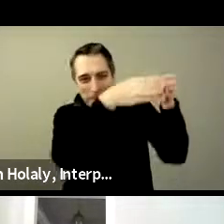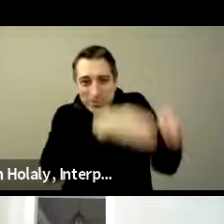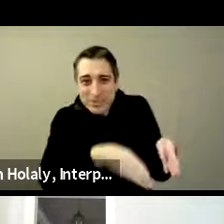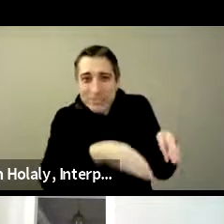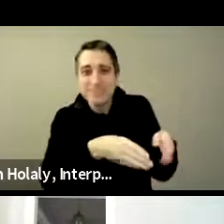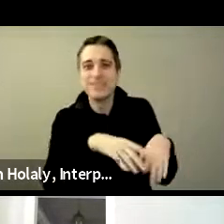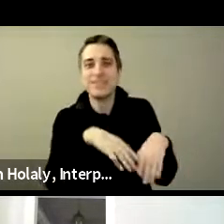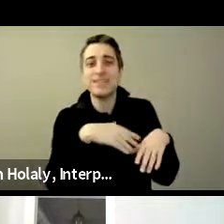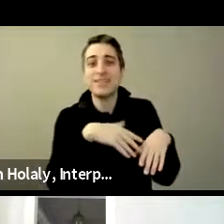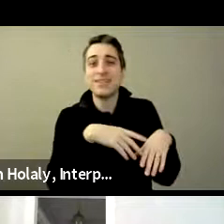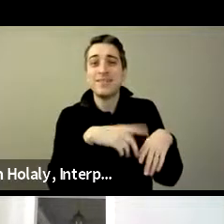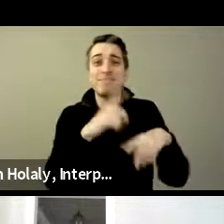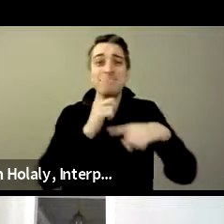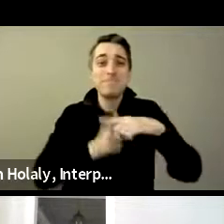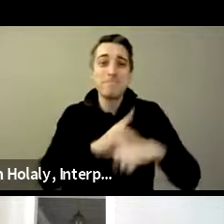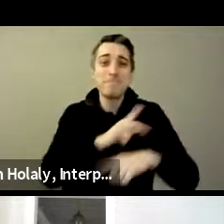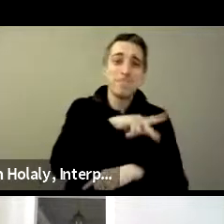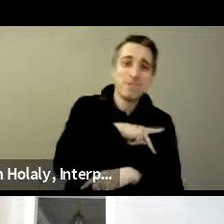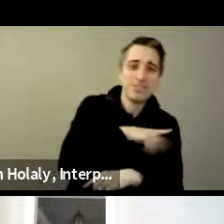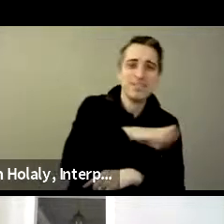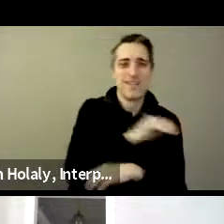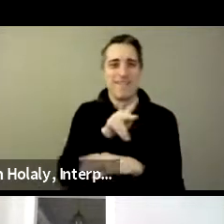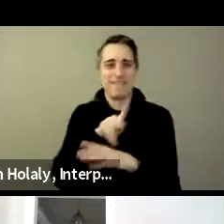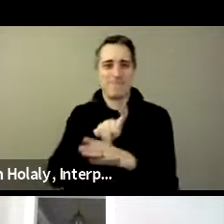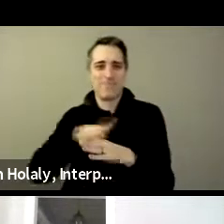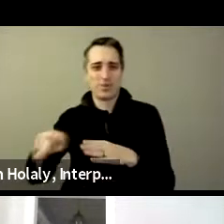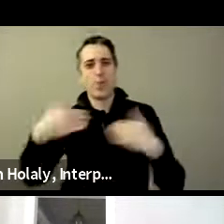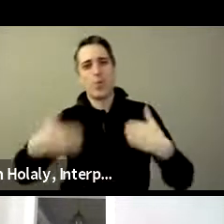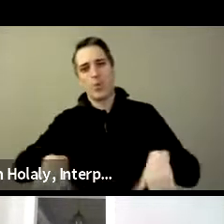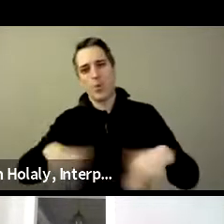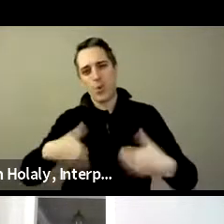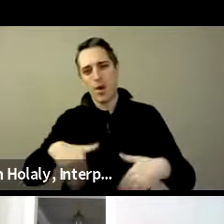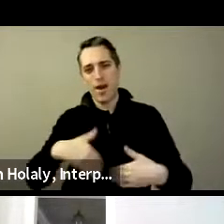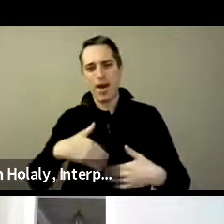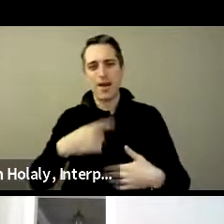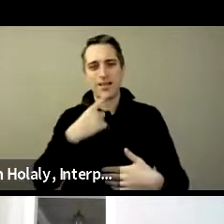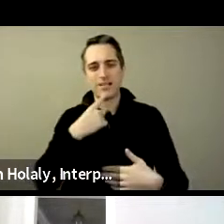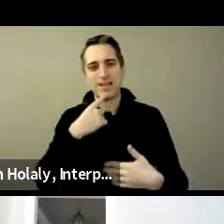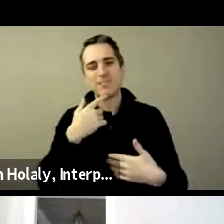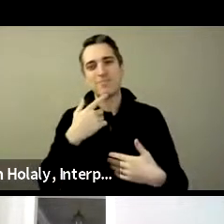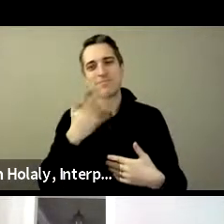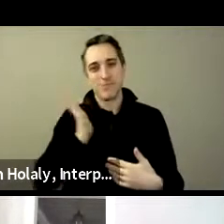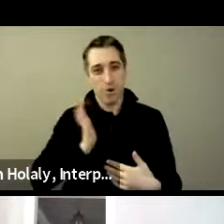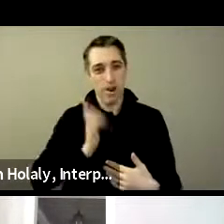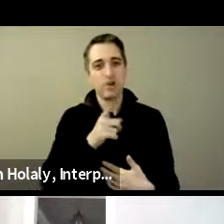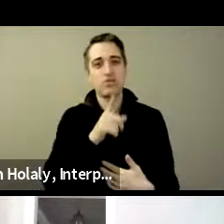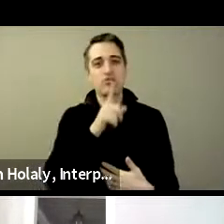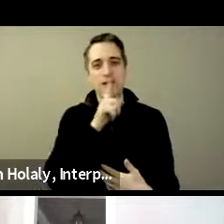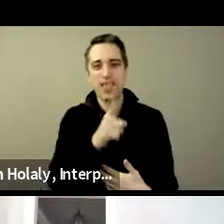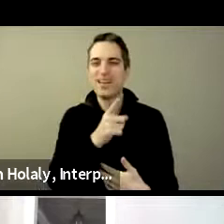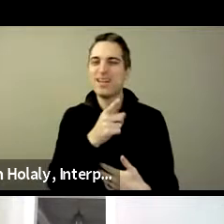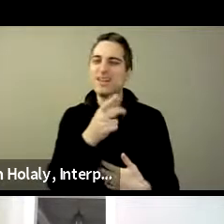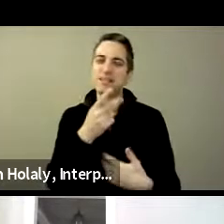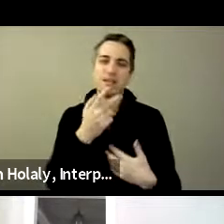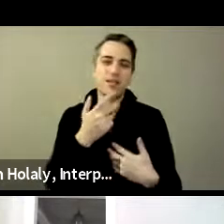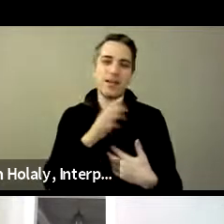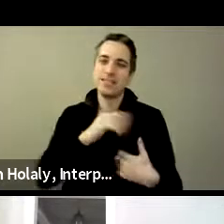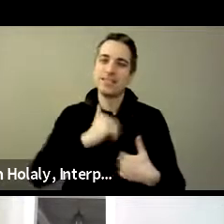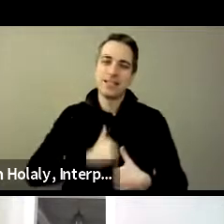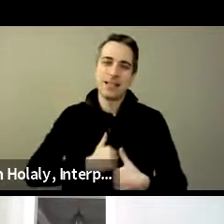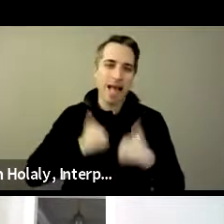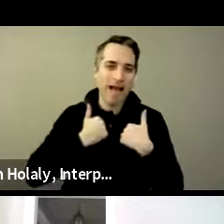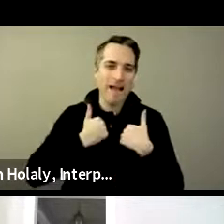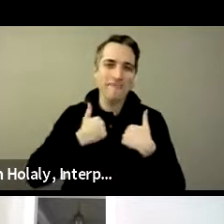as a professional. And I'm just so grateful, I said this once before, that he lived a life worthy of such